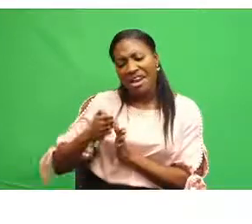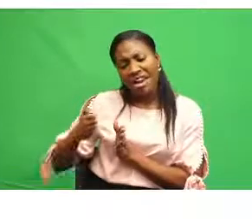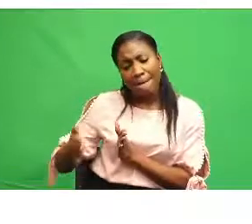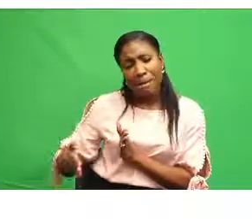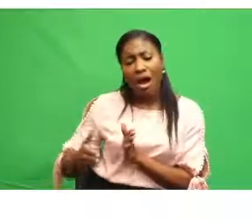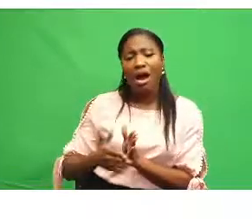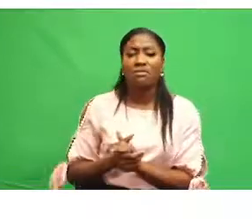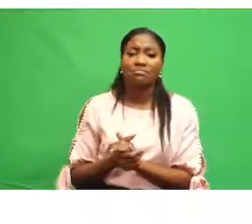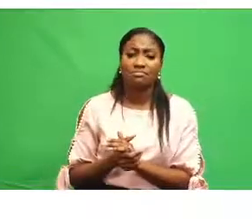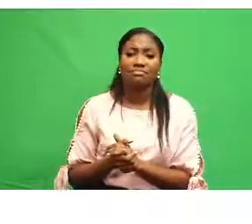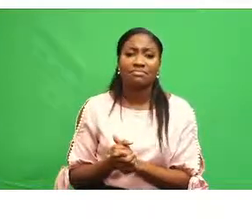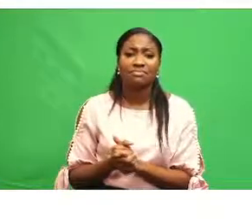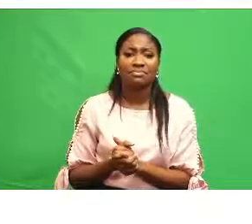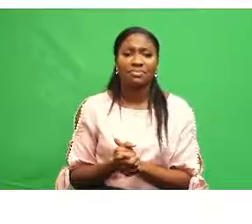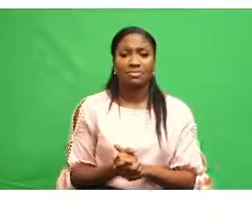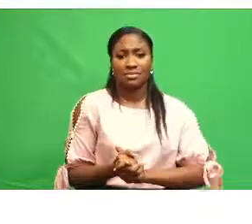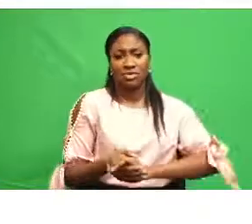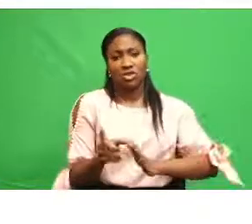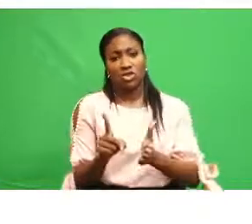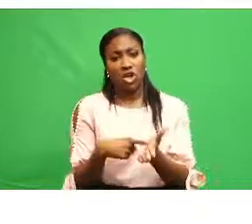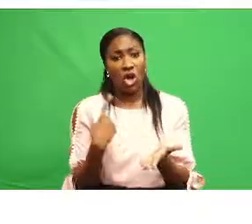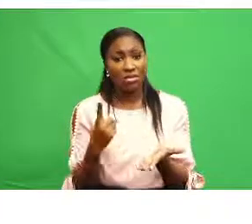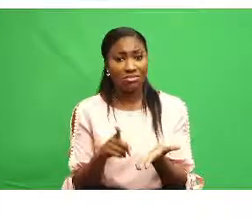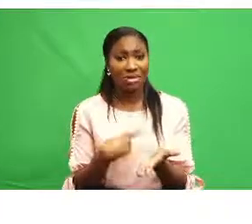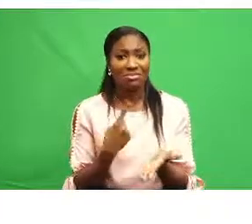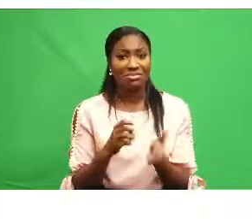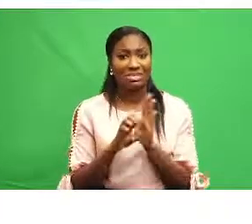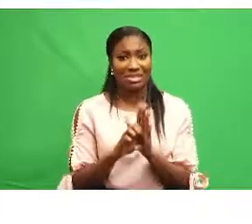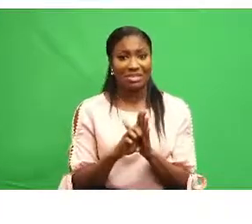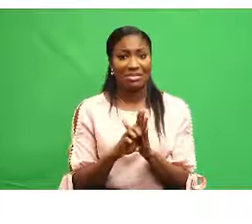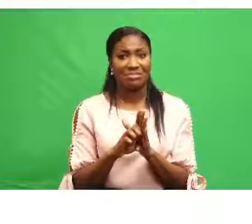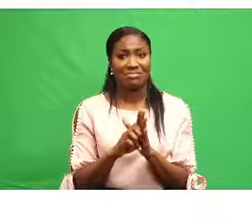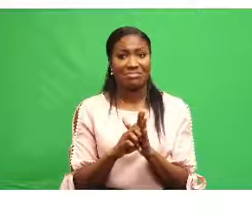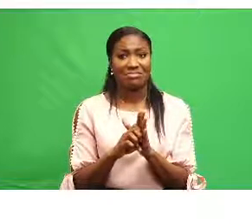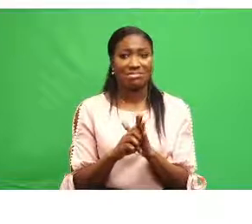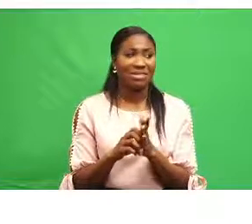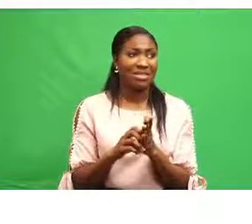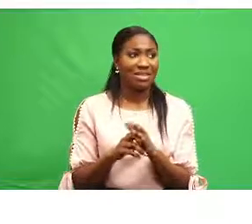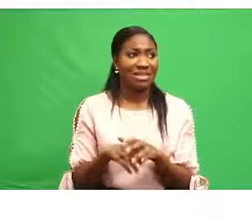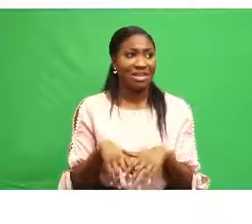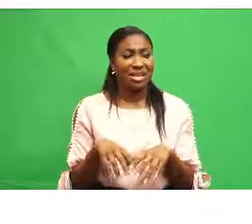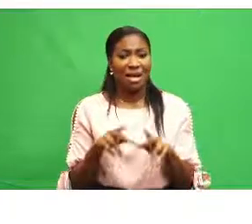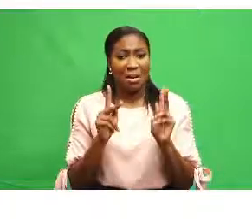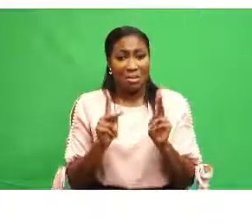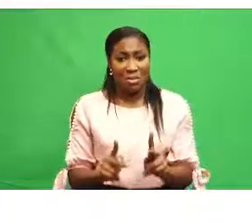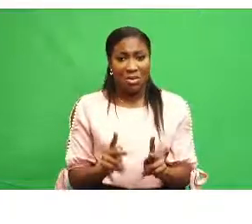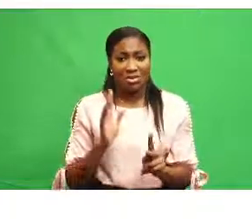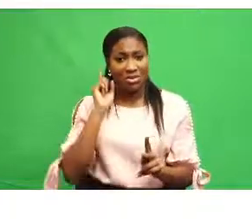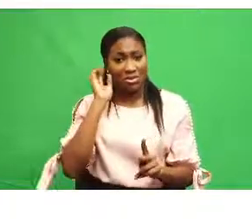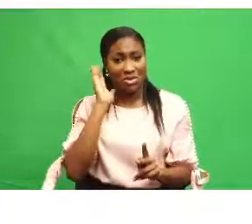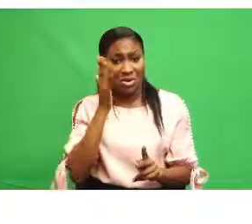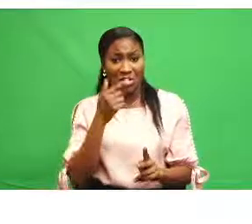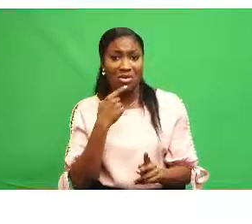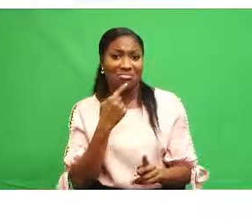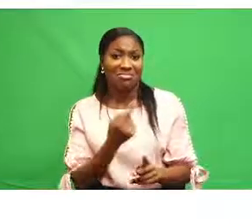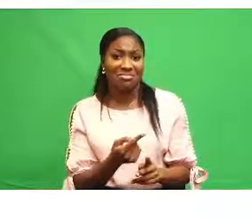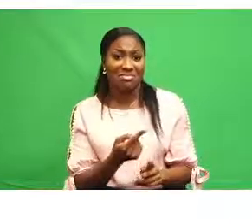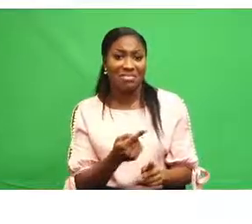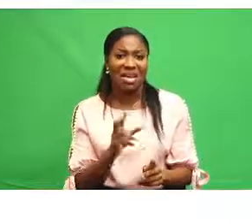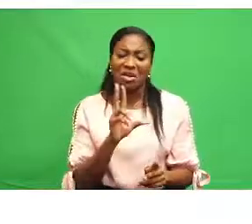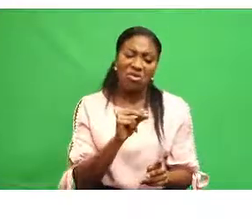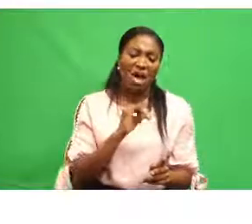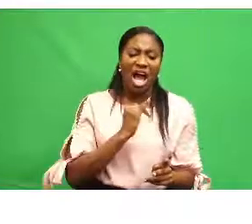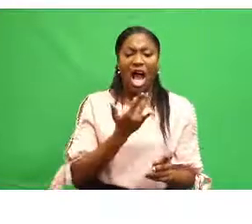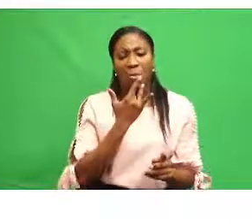oftentimes that happens. The person will come and say, look, I don't want John. No, leave that for my relative. Leave that for the neighbor. I'll ask Jane.